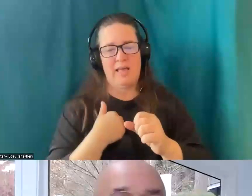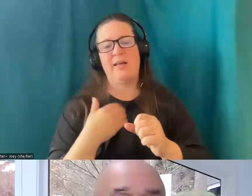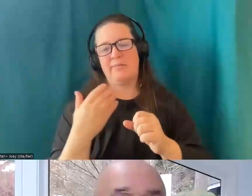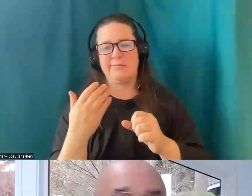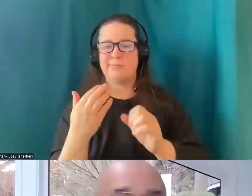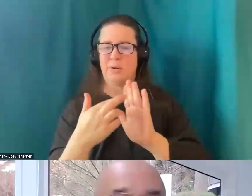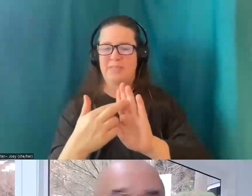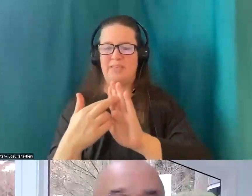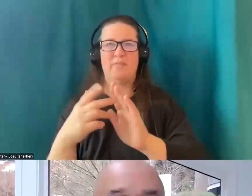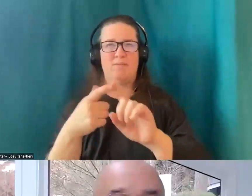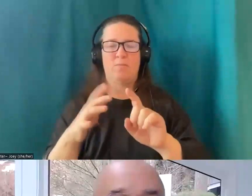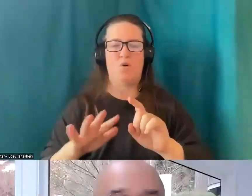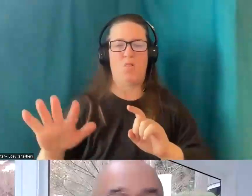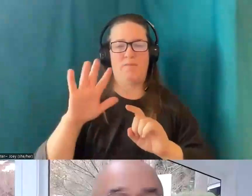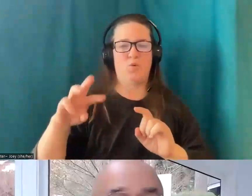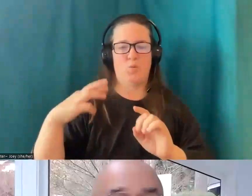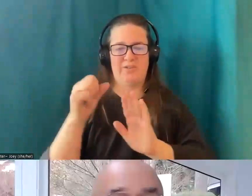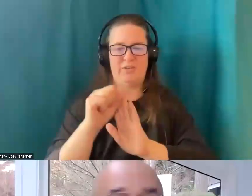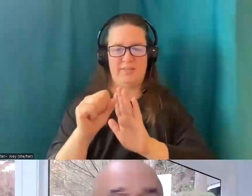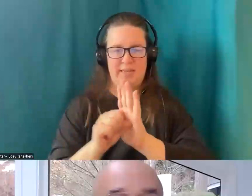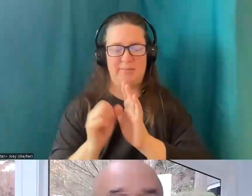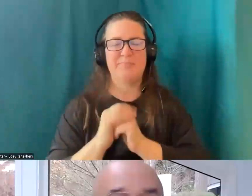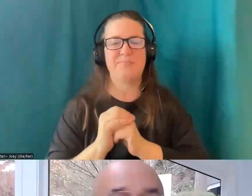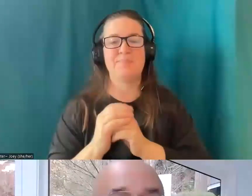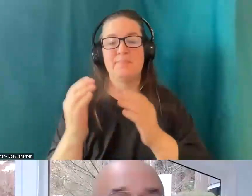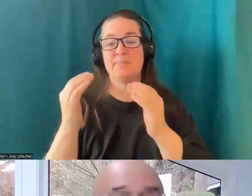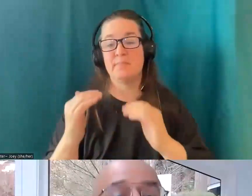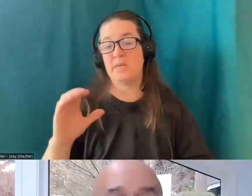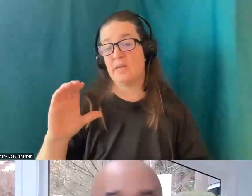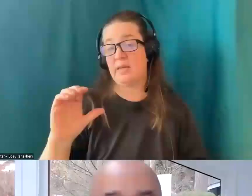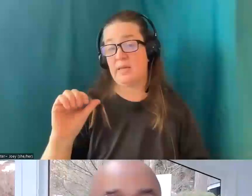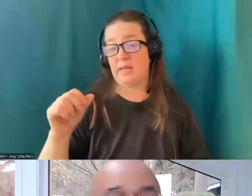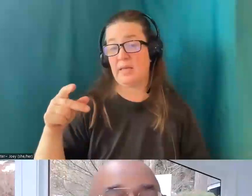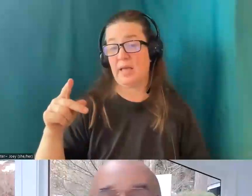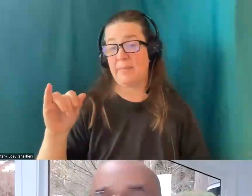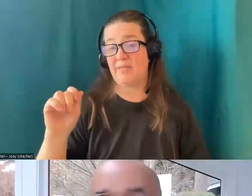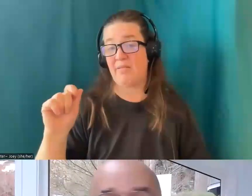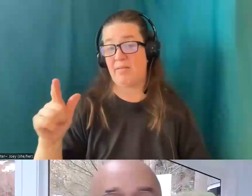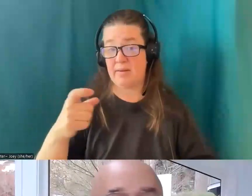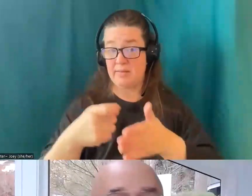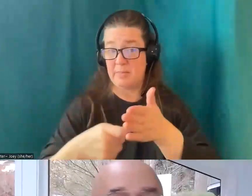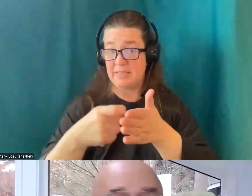Let's see, someone said, are capital expenses allowed with these funds?